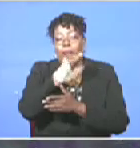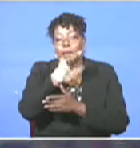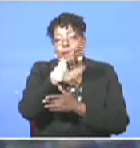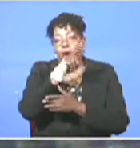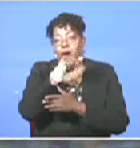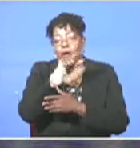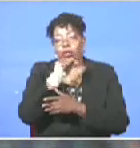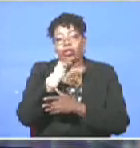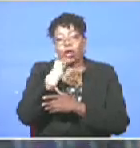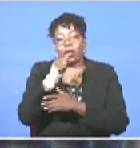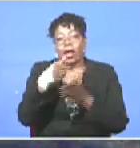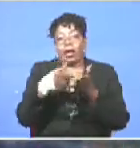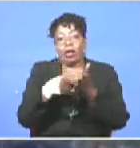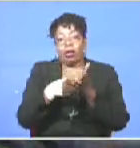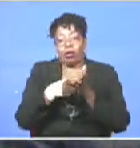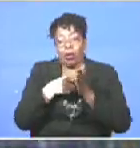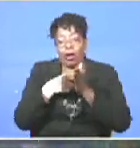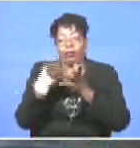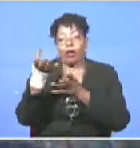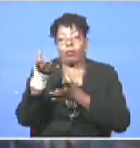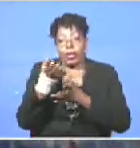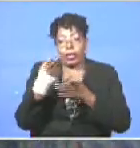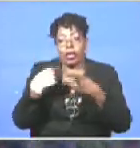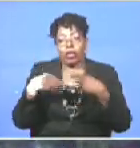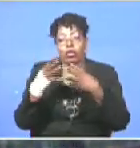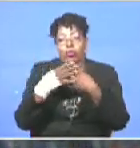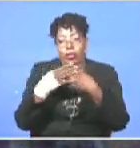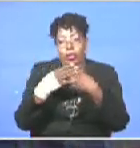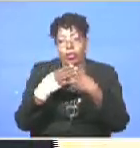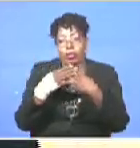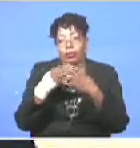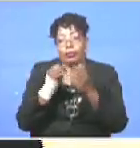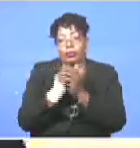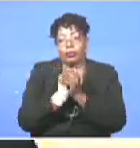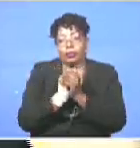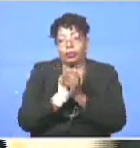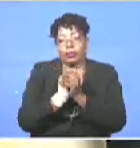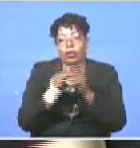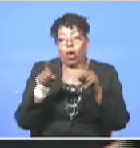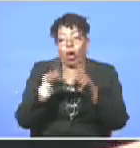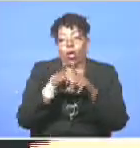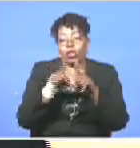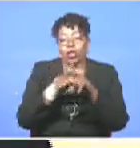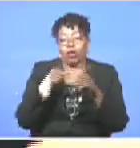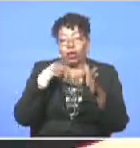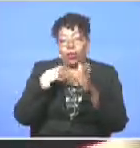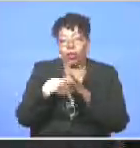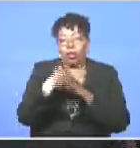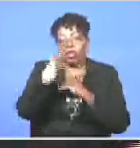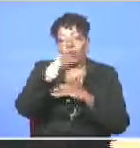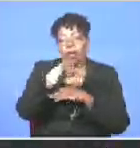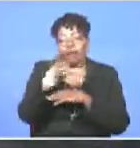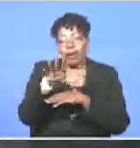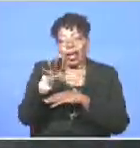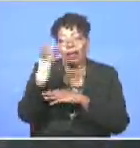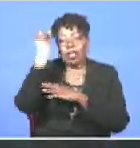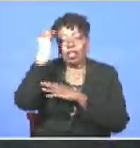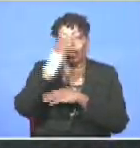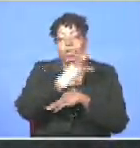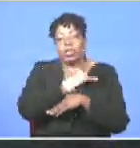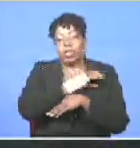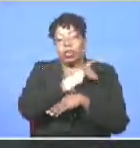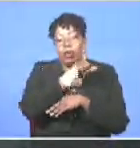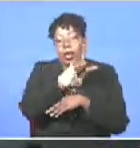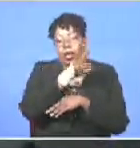He's due back in court April 5th. He'll be remanded until then. Also arraigned today for murder, 25-year-old Shaquille Culmer.